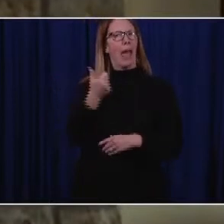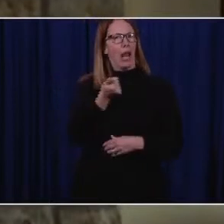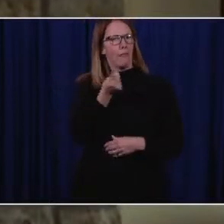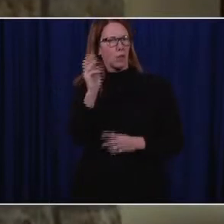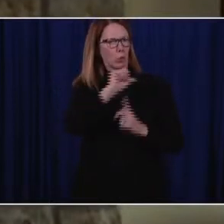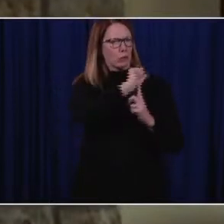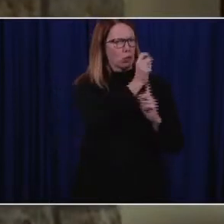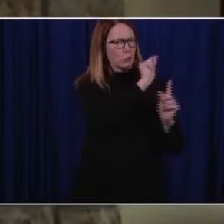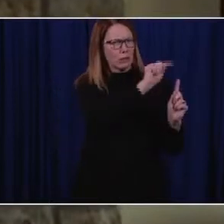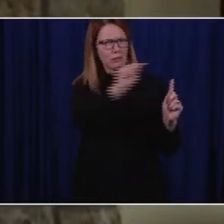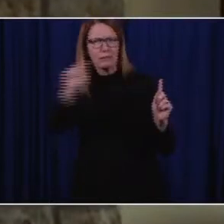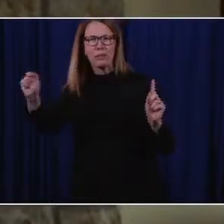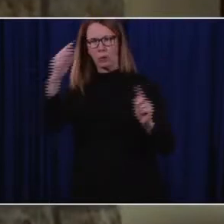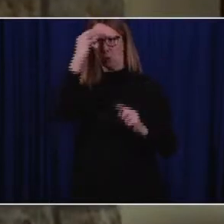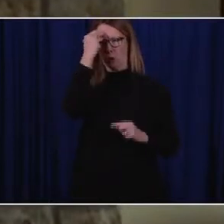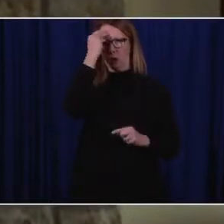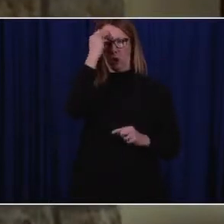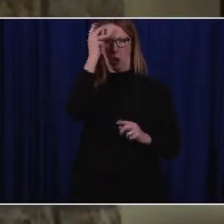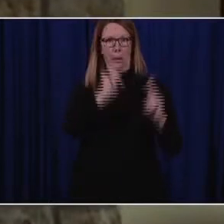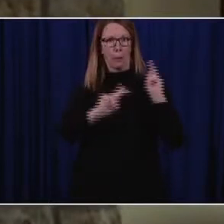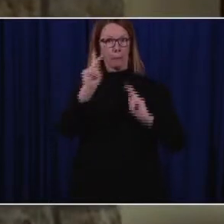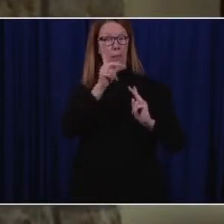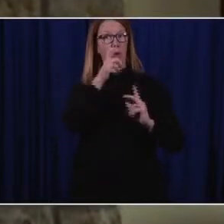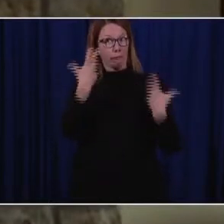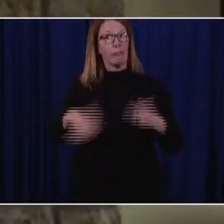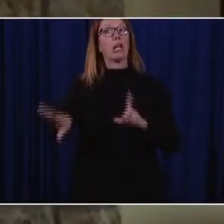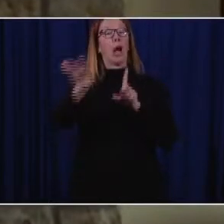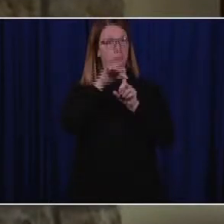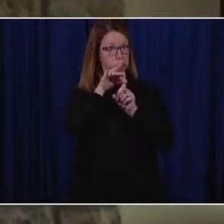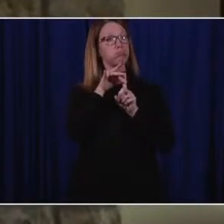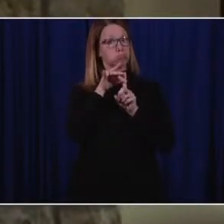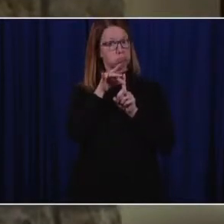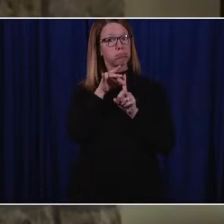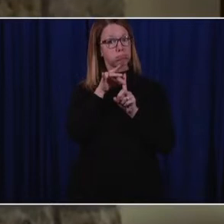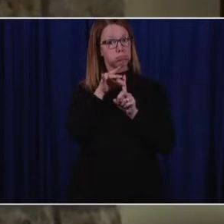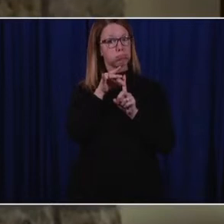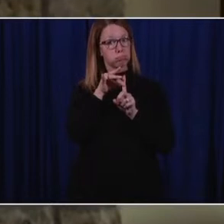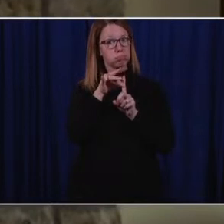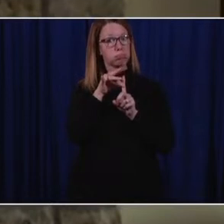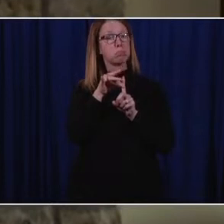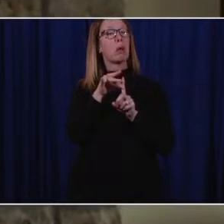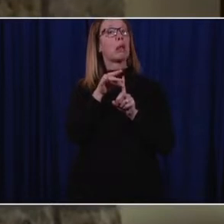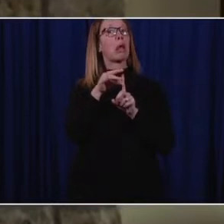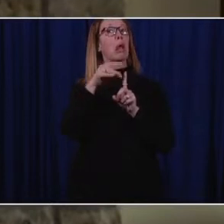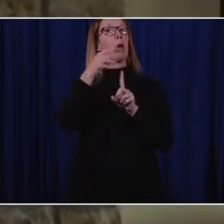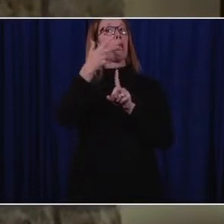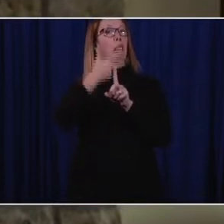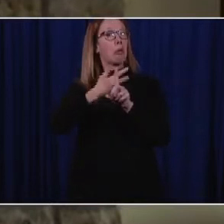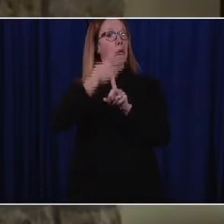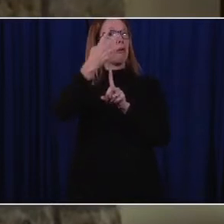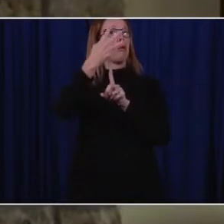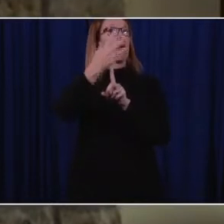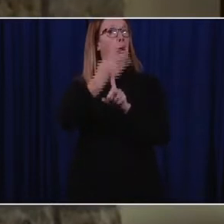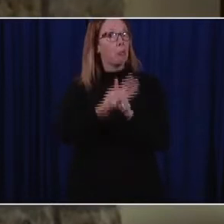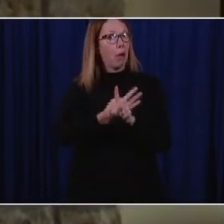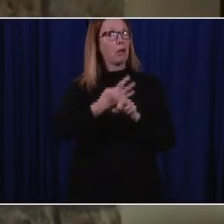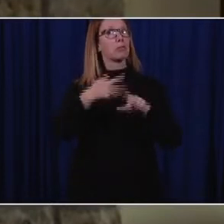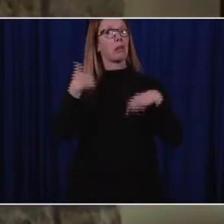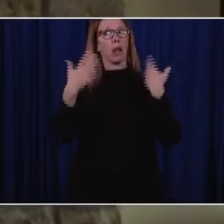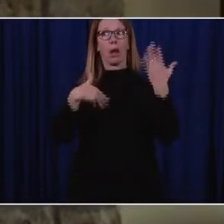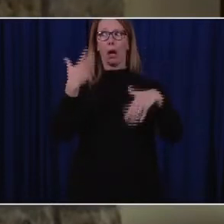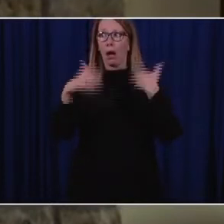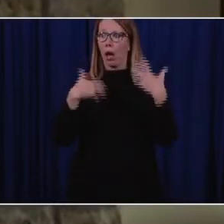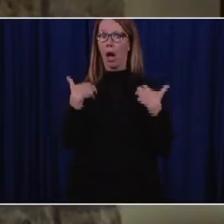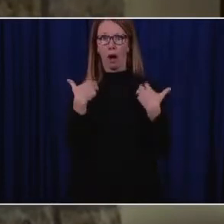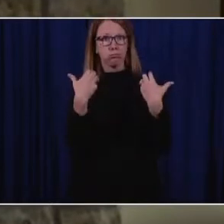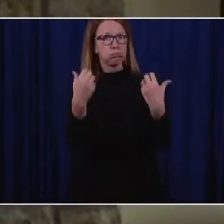we know of with people who have had the coronavirus and then 3+ months goes by and they're doing well and they're